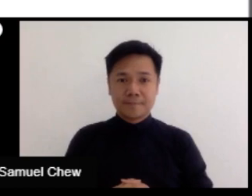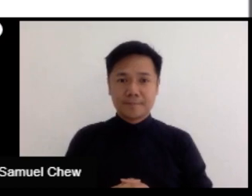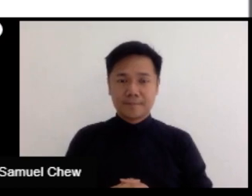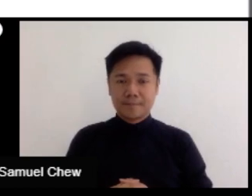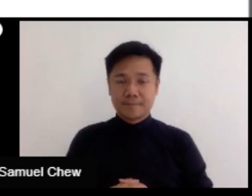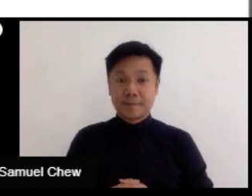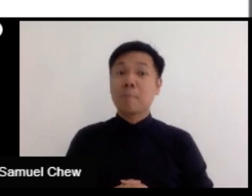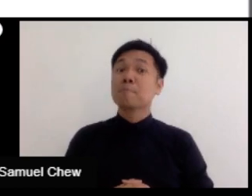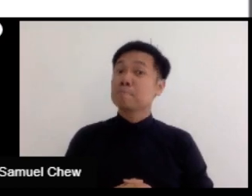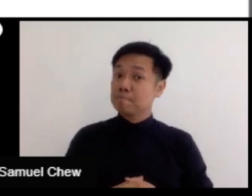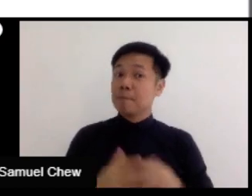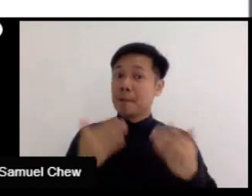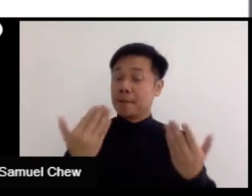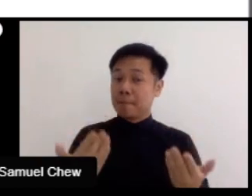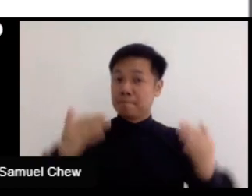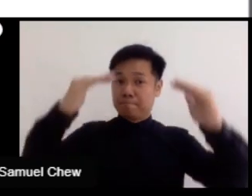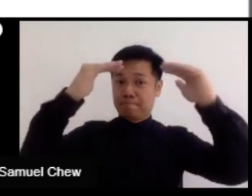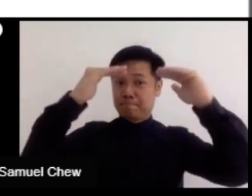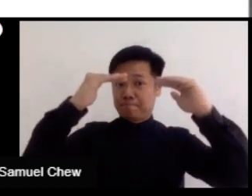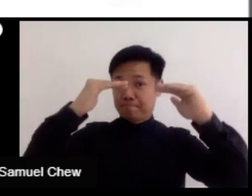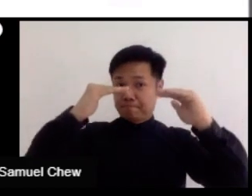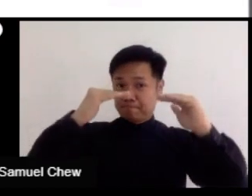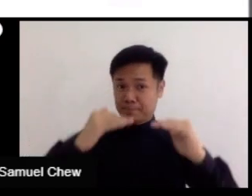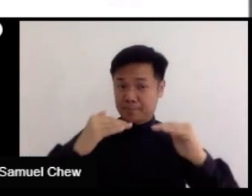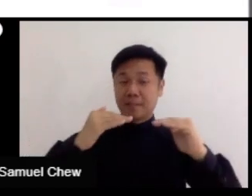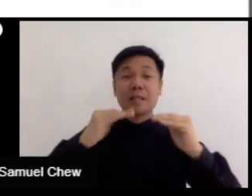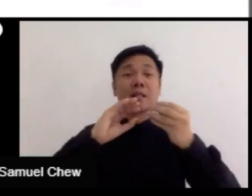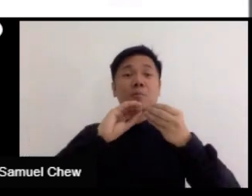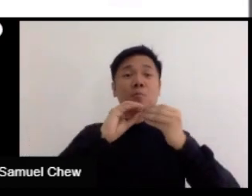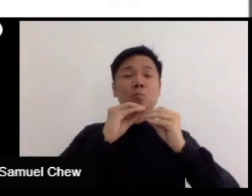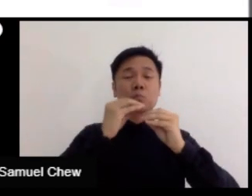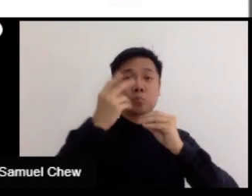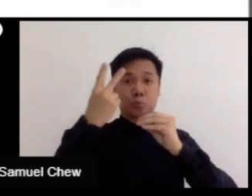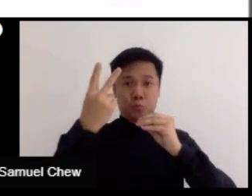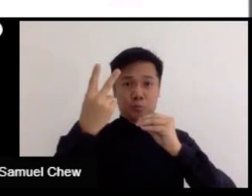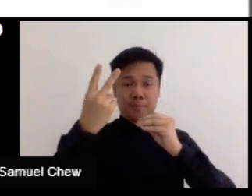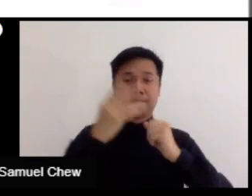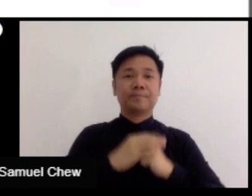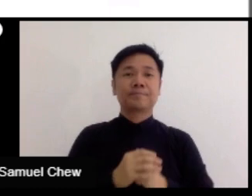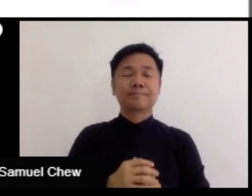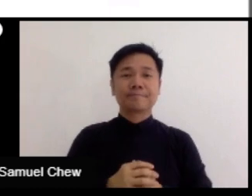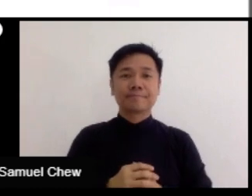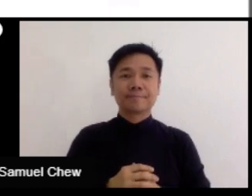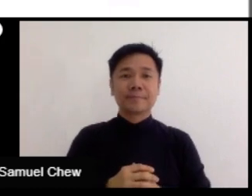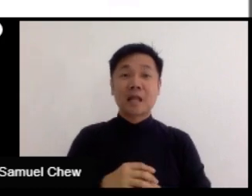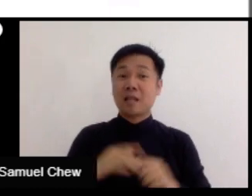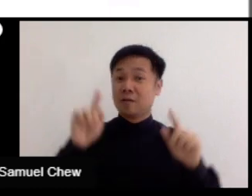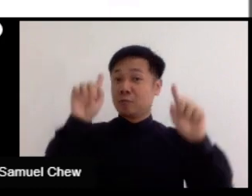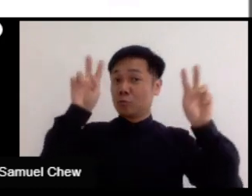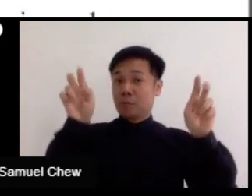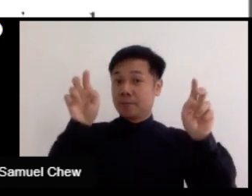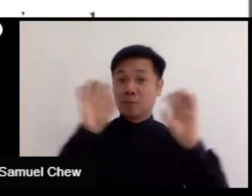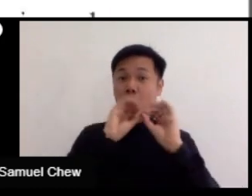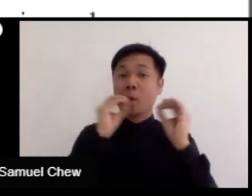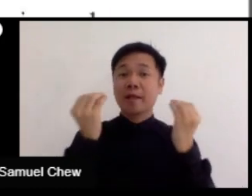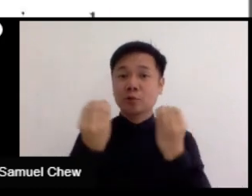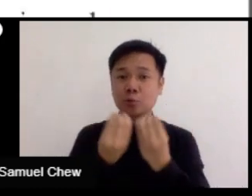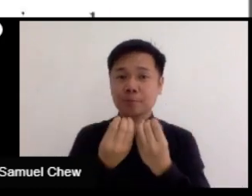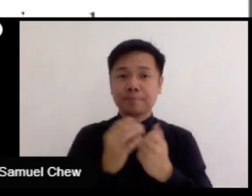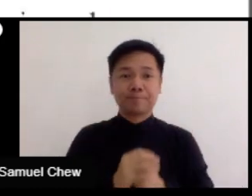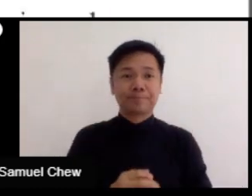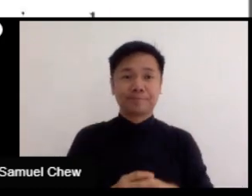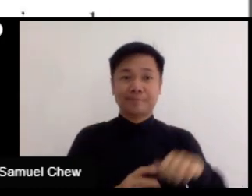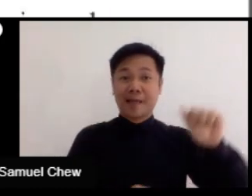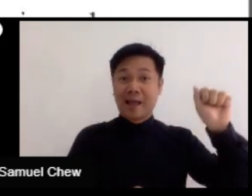We will now take the second segment, that is organization. Point